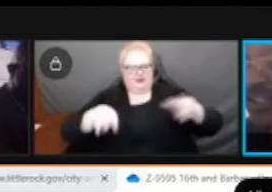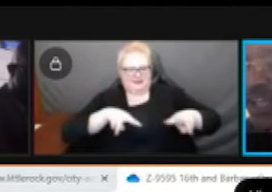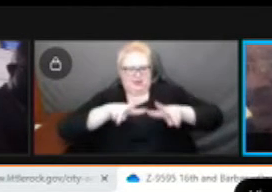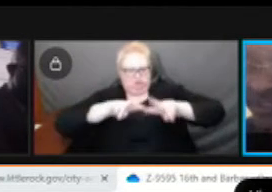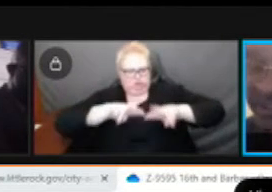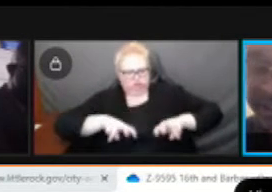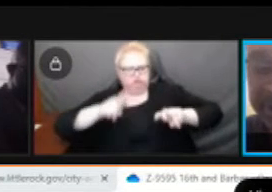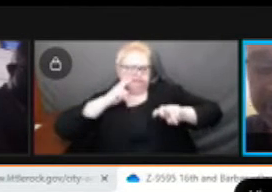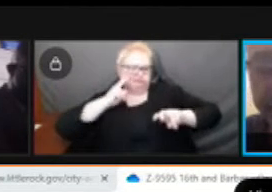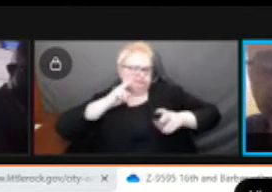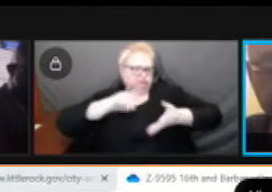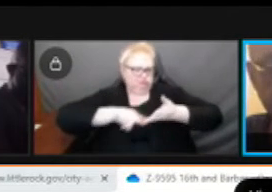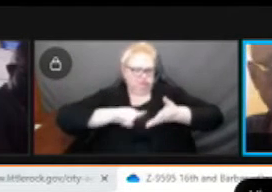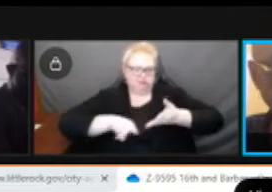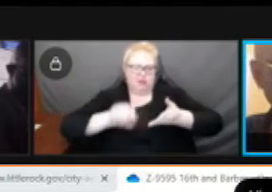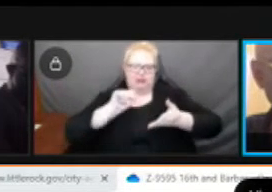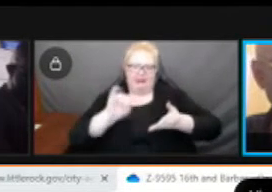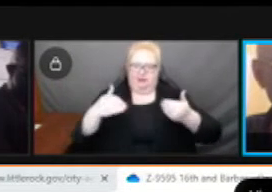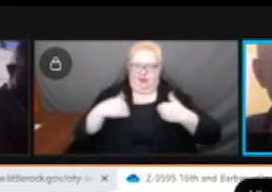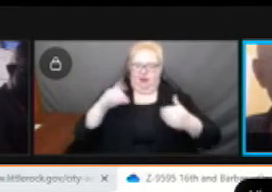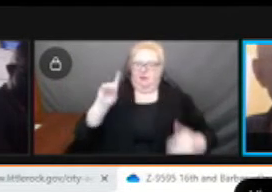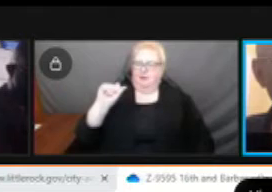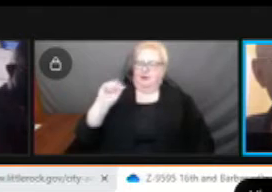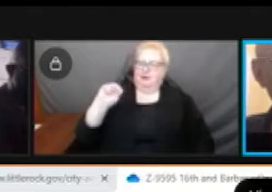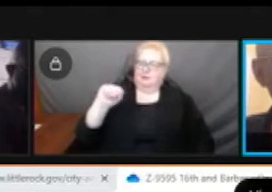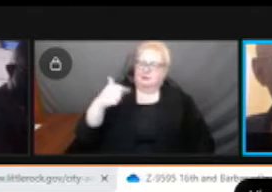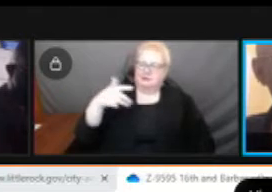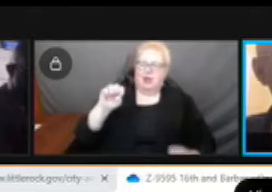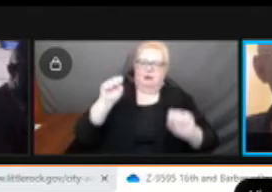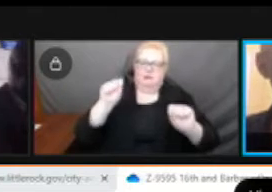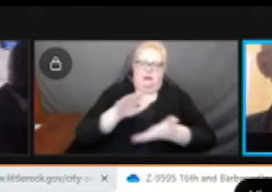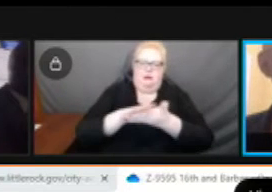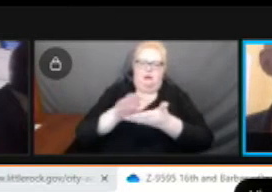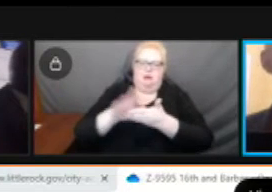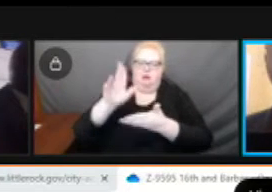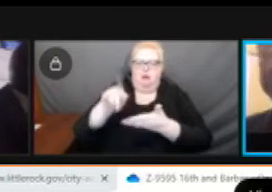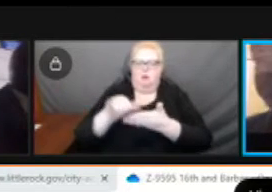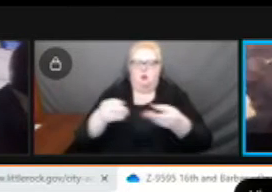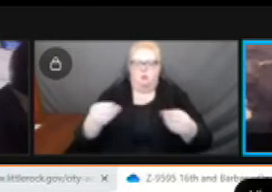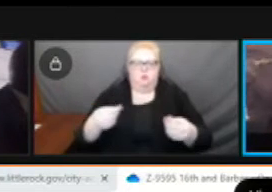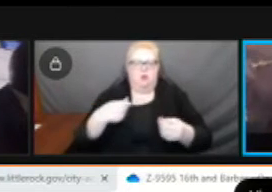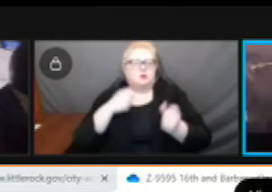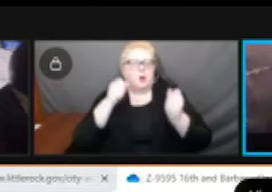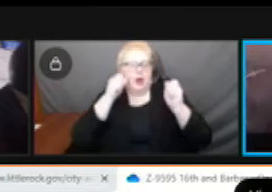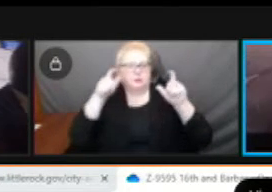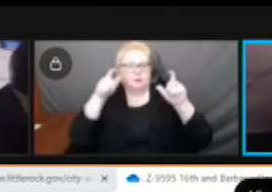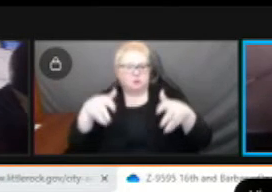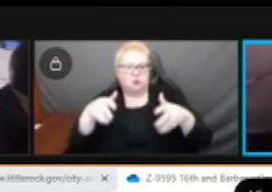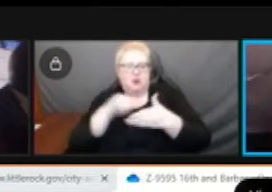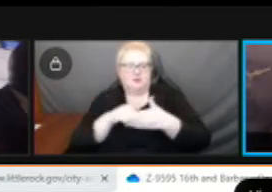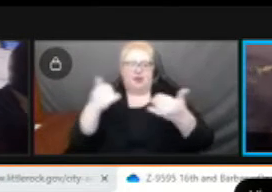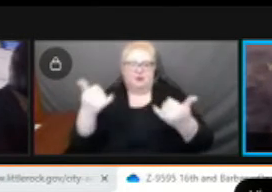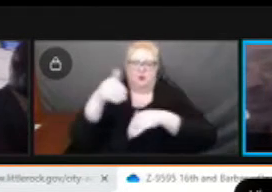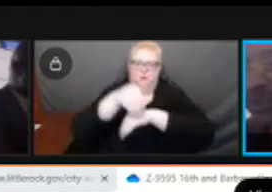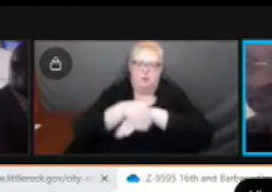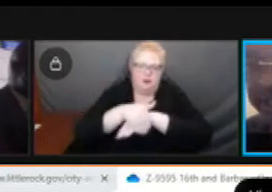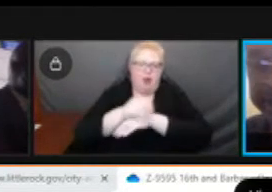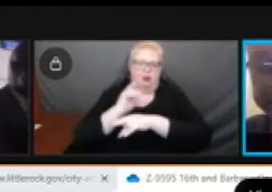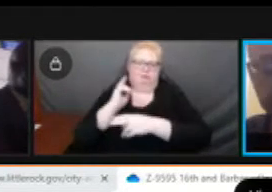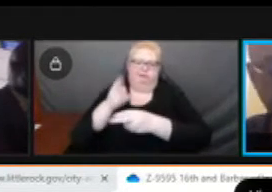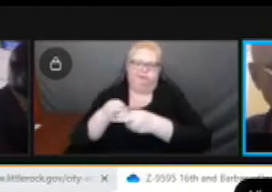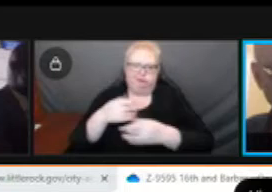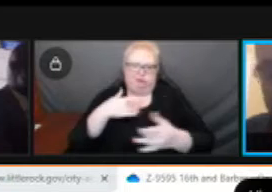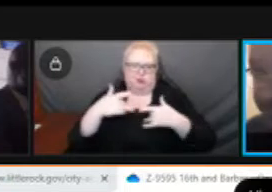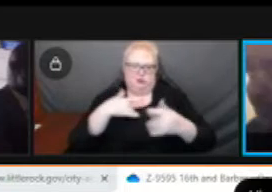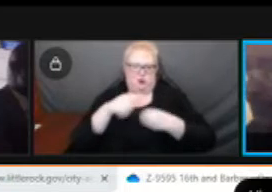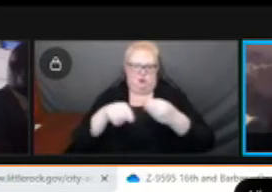is any damage, to clean those properties up. And I'm somewhat surprised to hear that being a concern tonight. So that's all I had